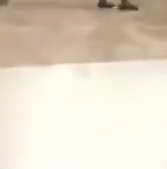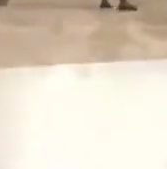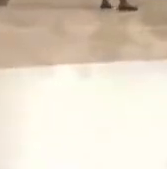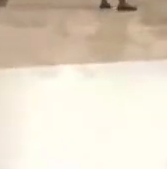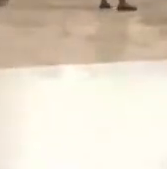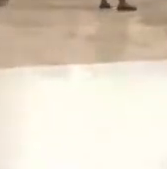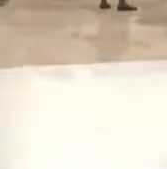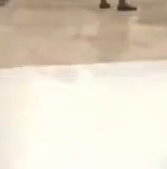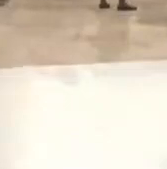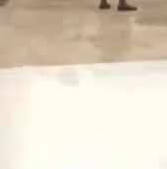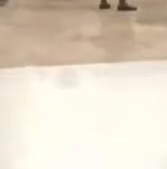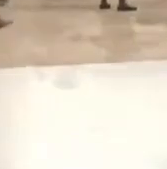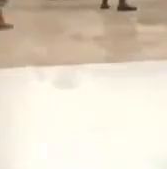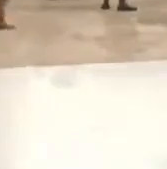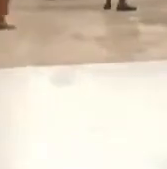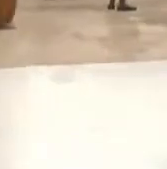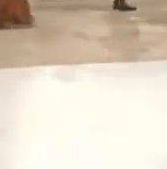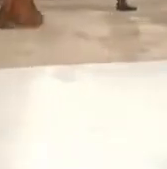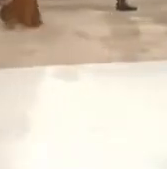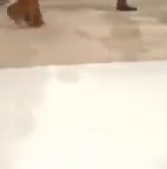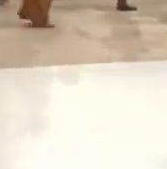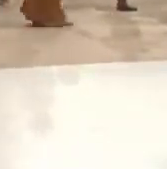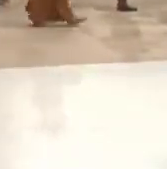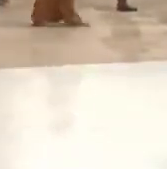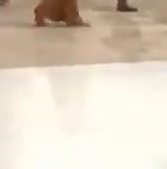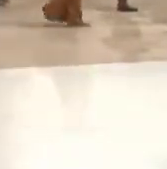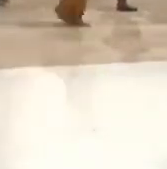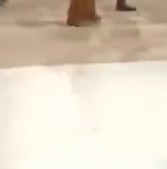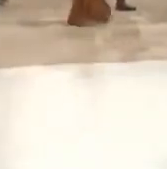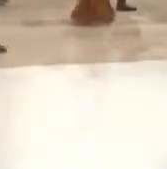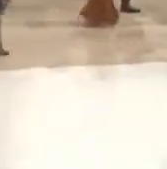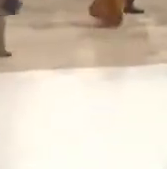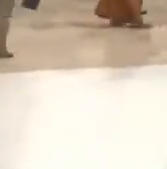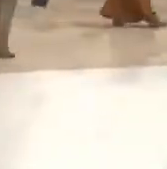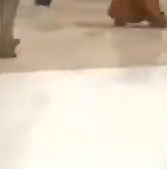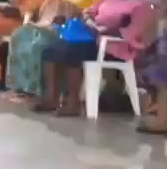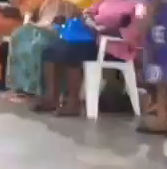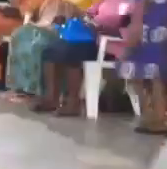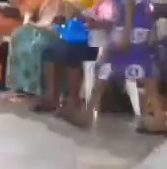To ba gbagbo pe Olorun ti gbo ki hallelujah.